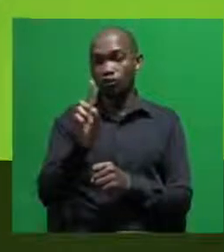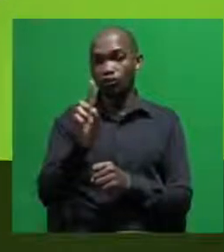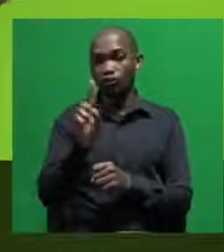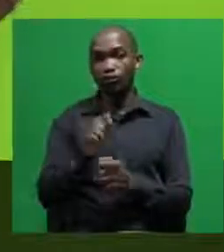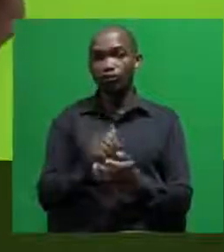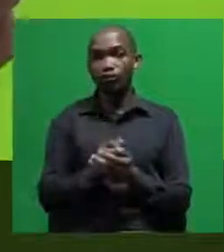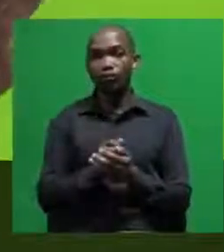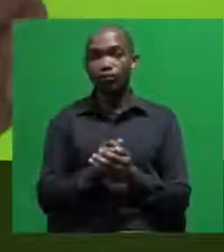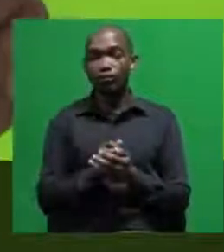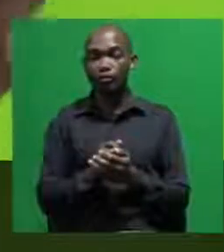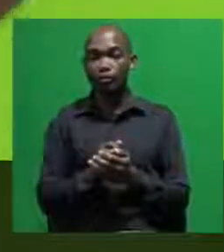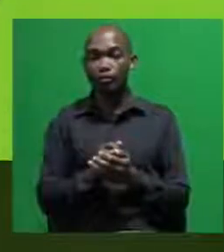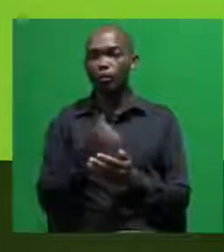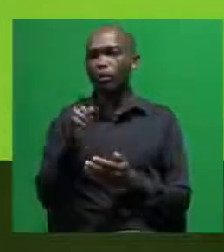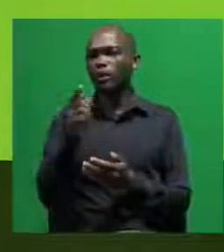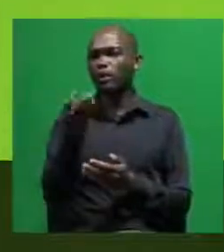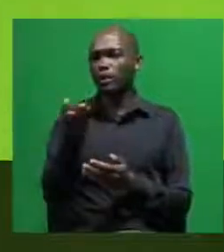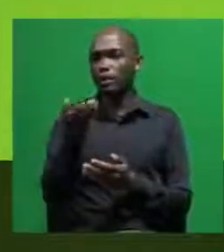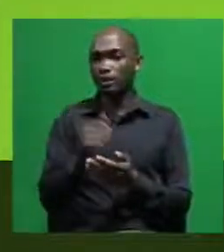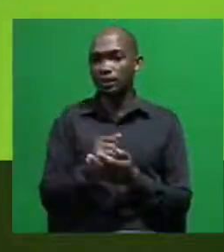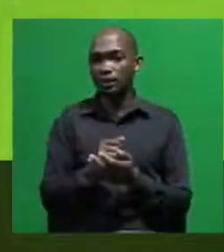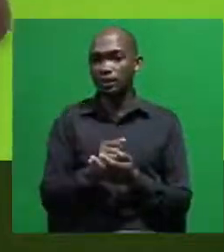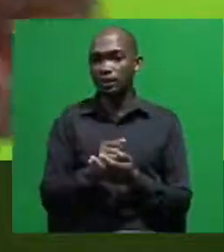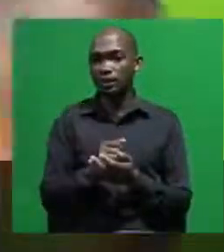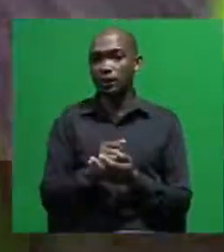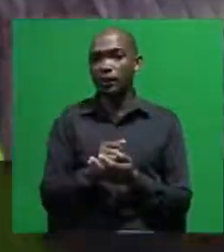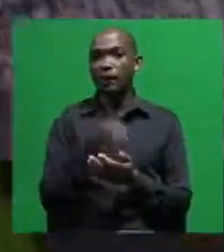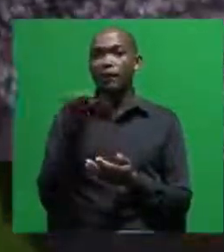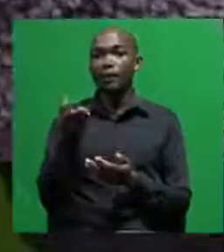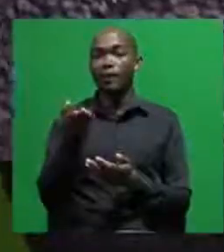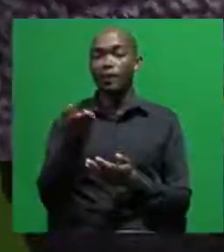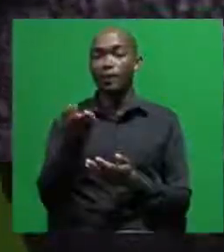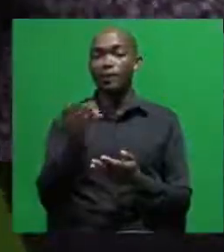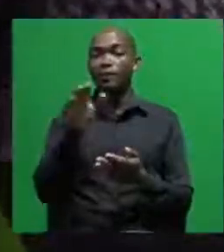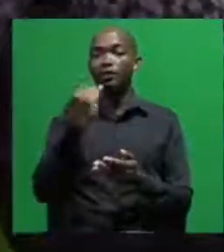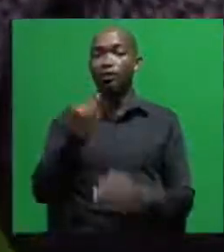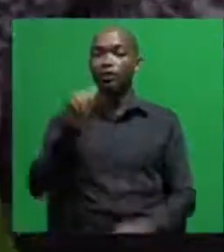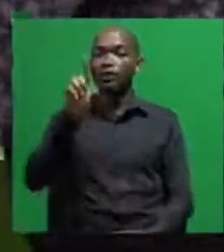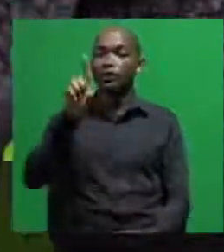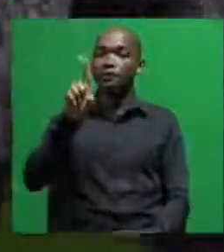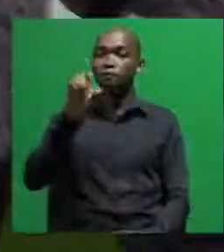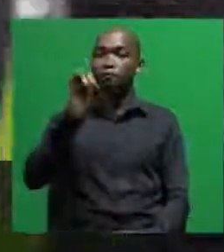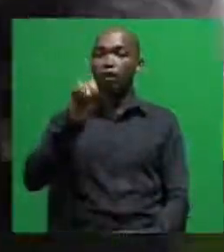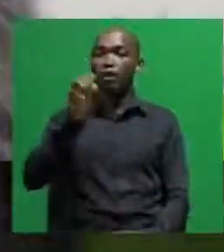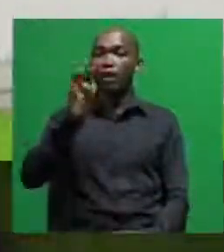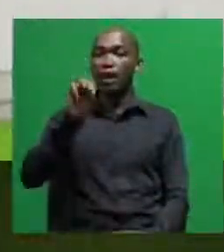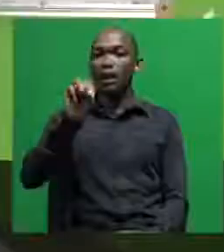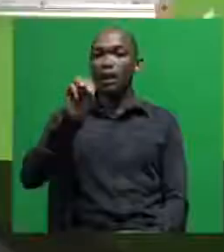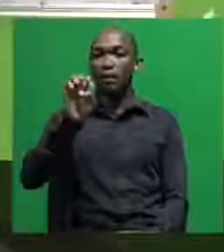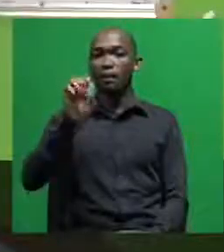No? Okay, what is this? Thank you, this is the diameter.